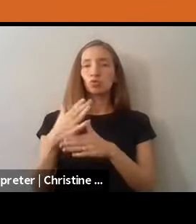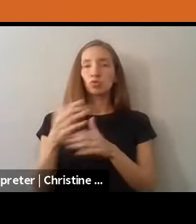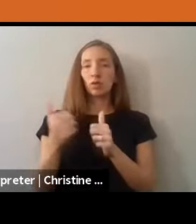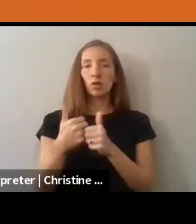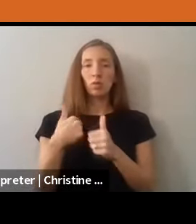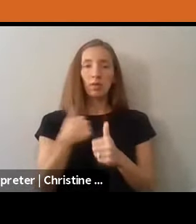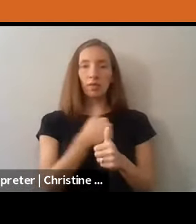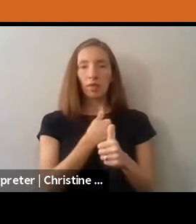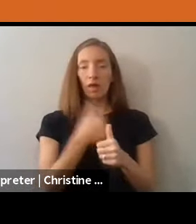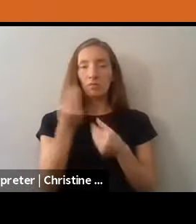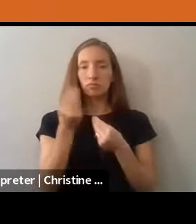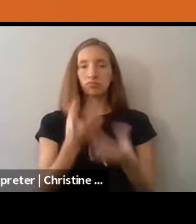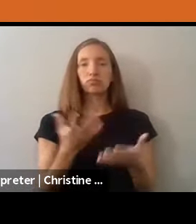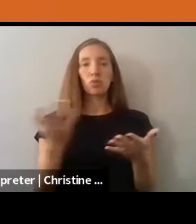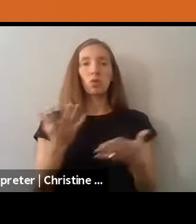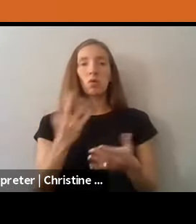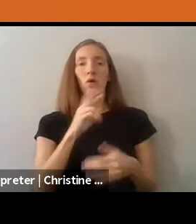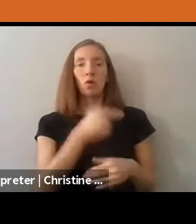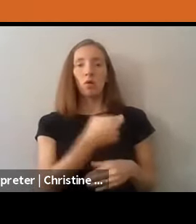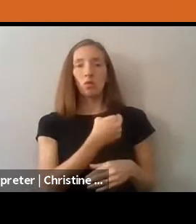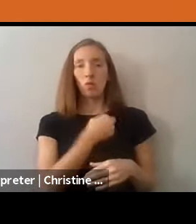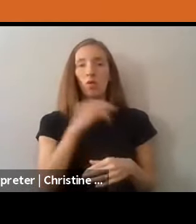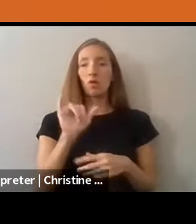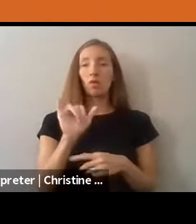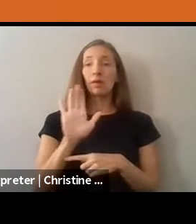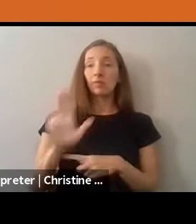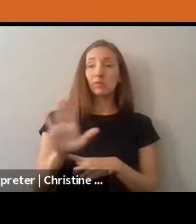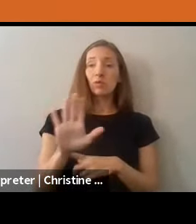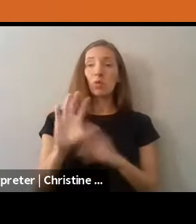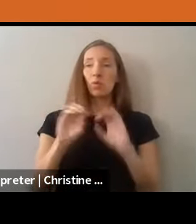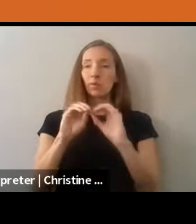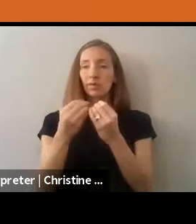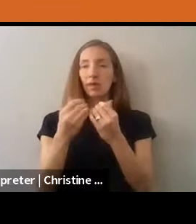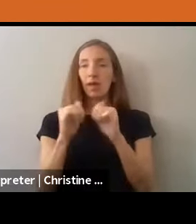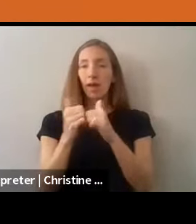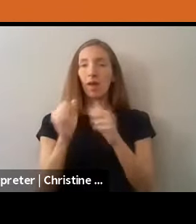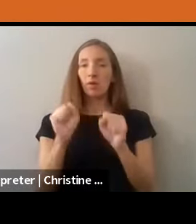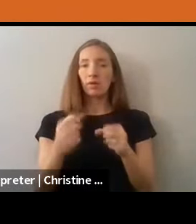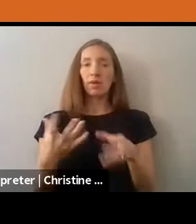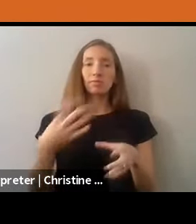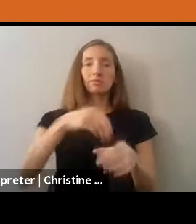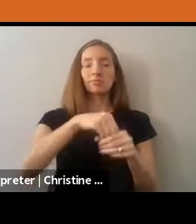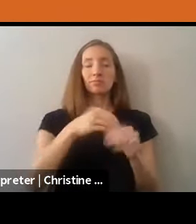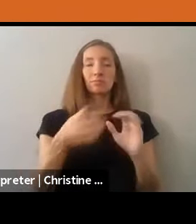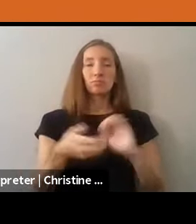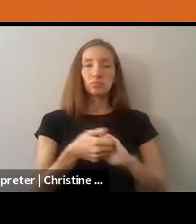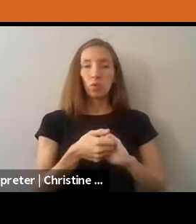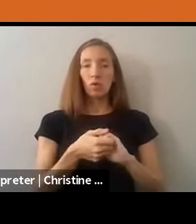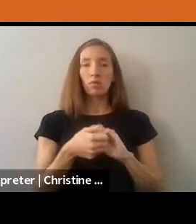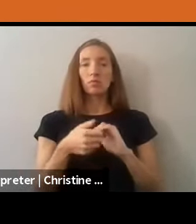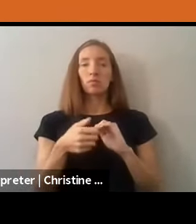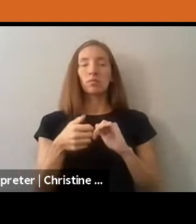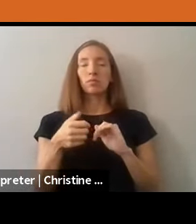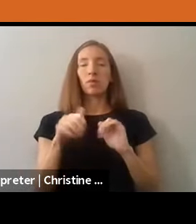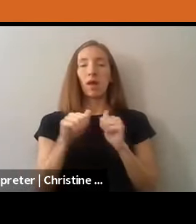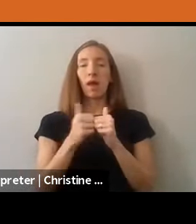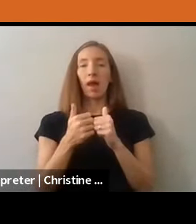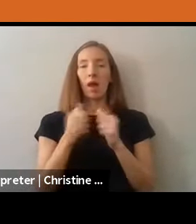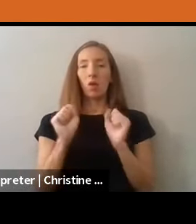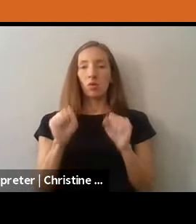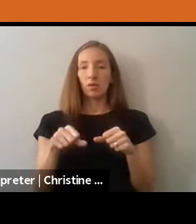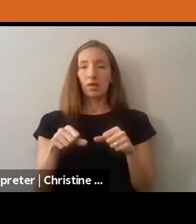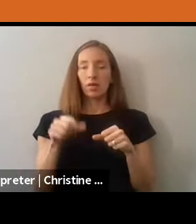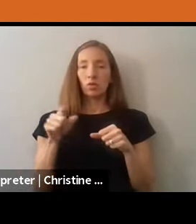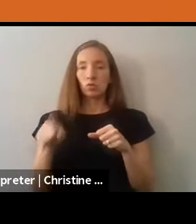can organizations like yours play in multi-stakeholder partnerships. How can would you like to